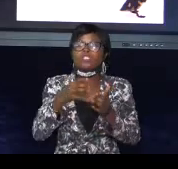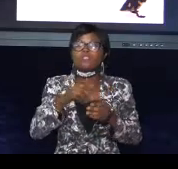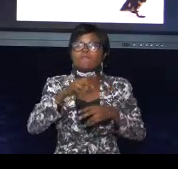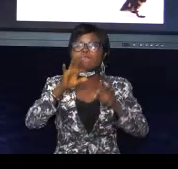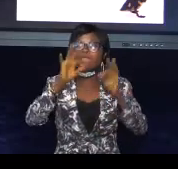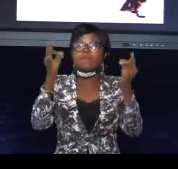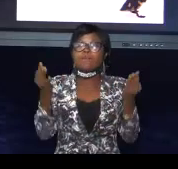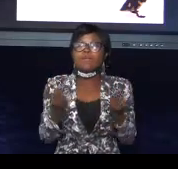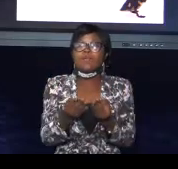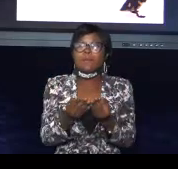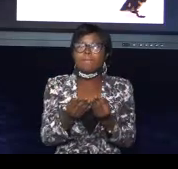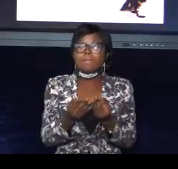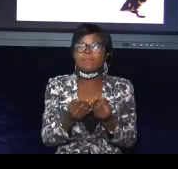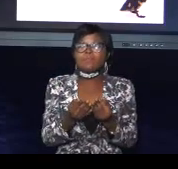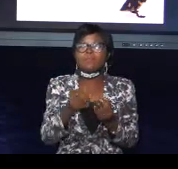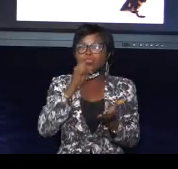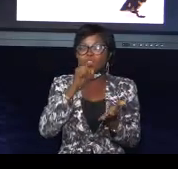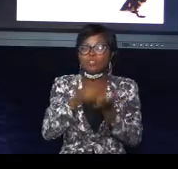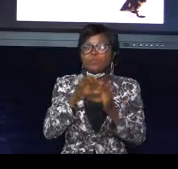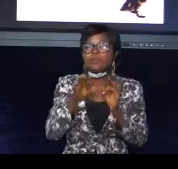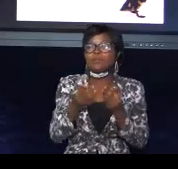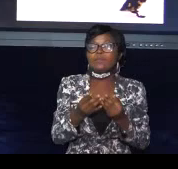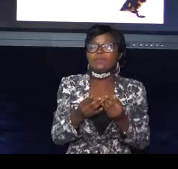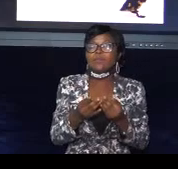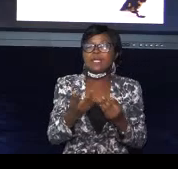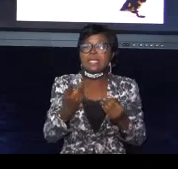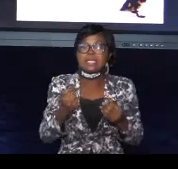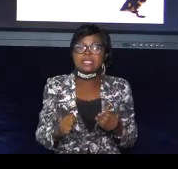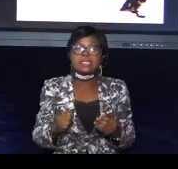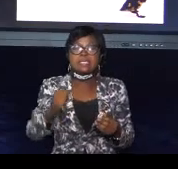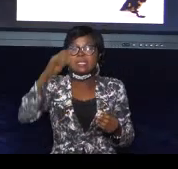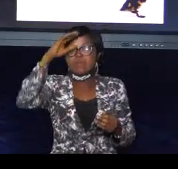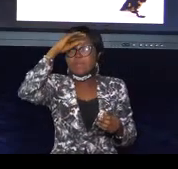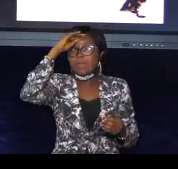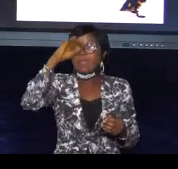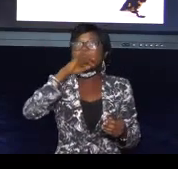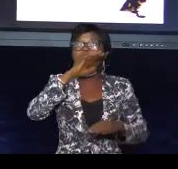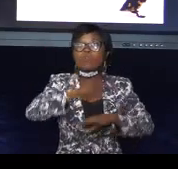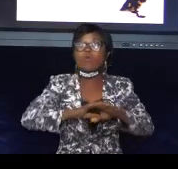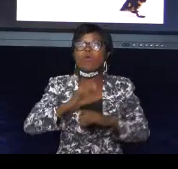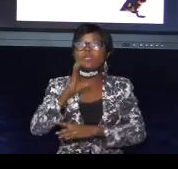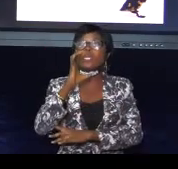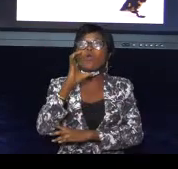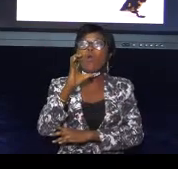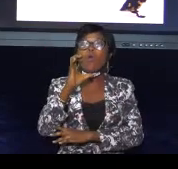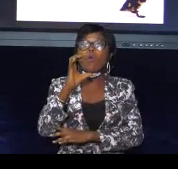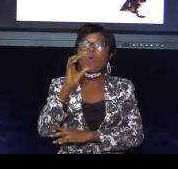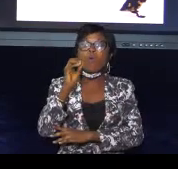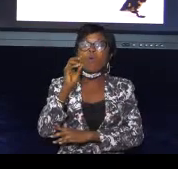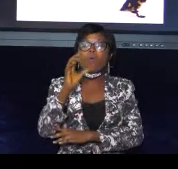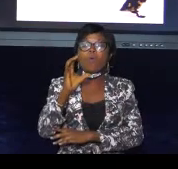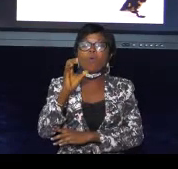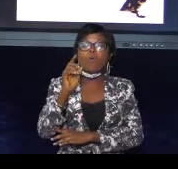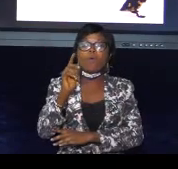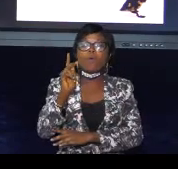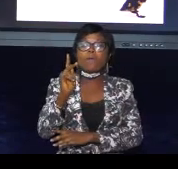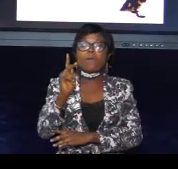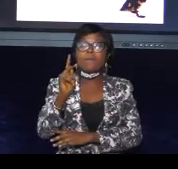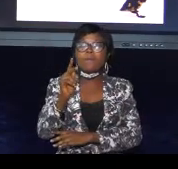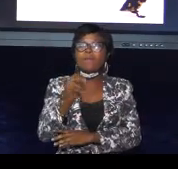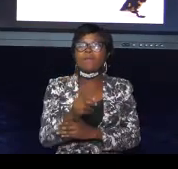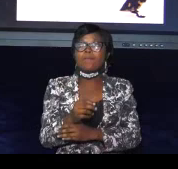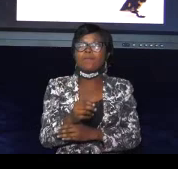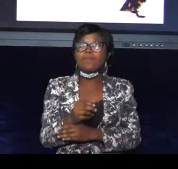Uncle Coco's class? Yes, we talked about chicken. The male is called the cock.